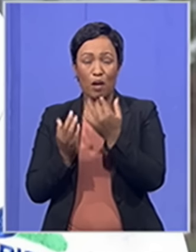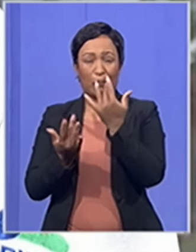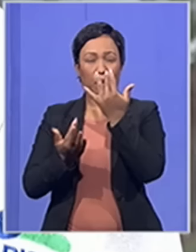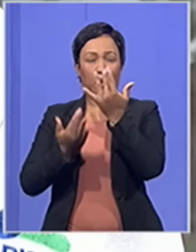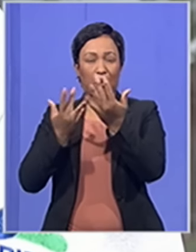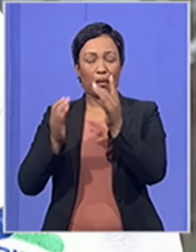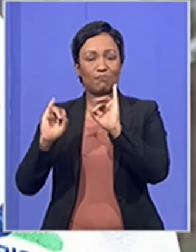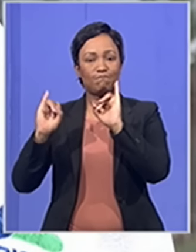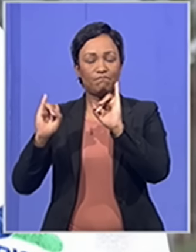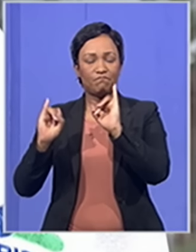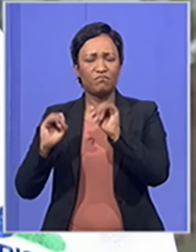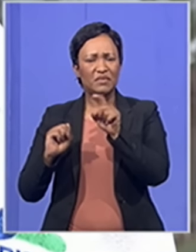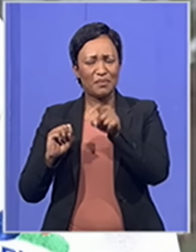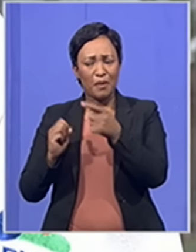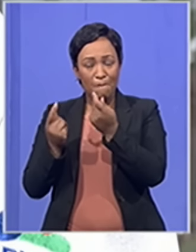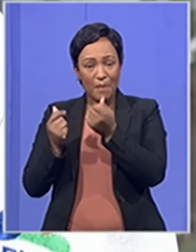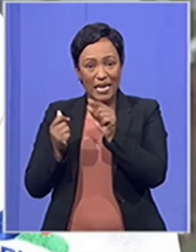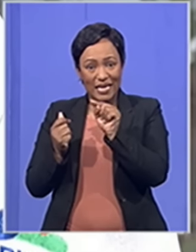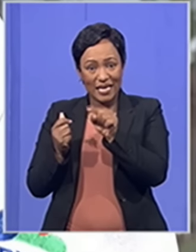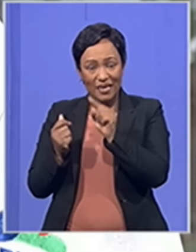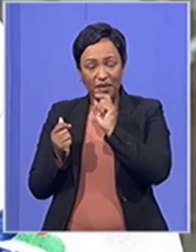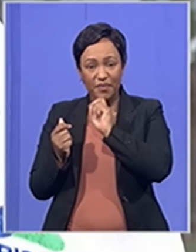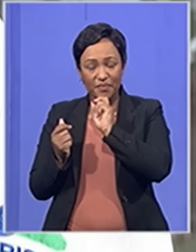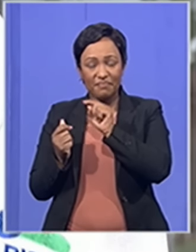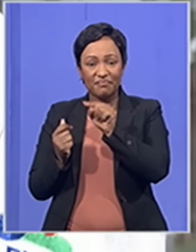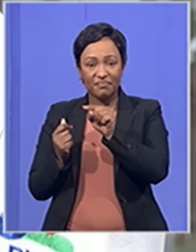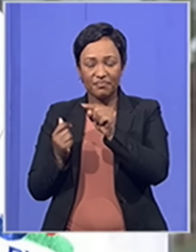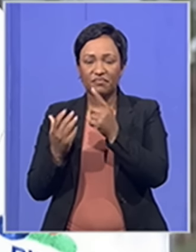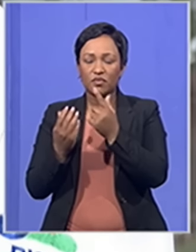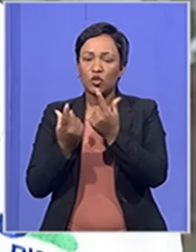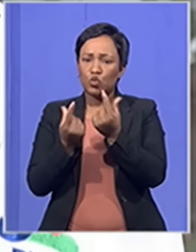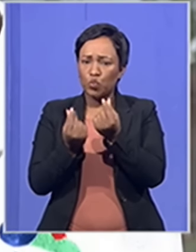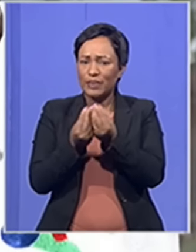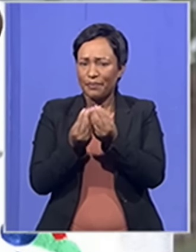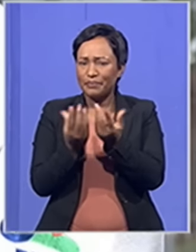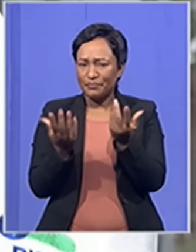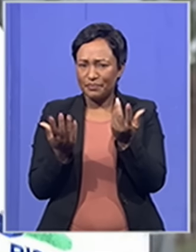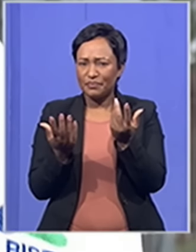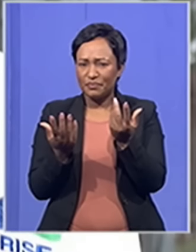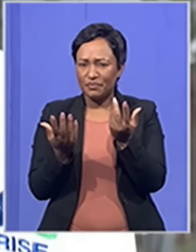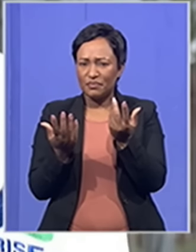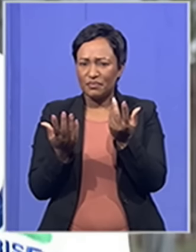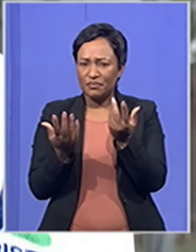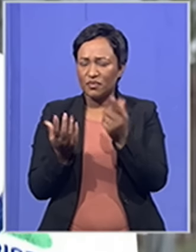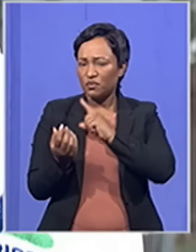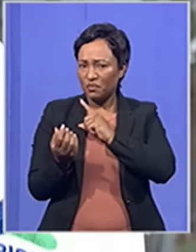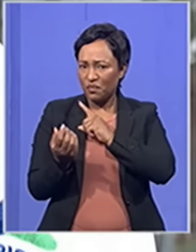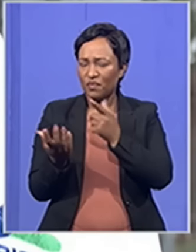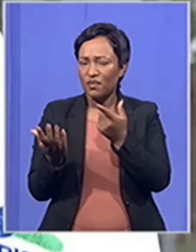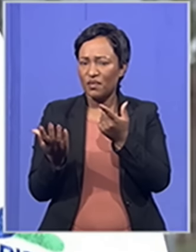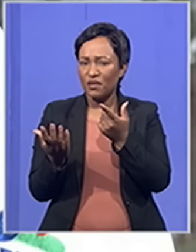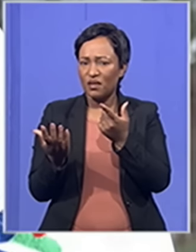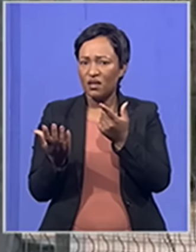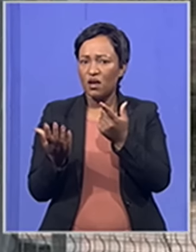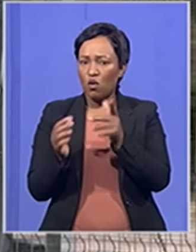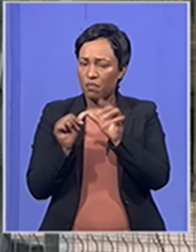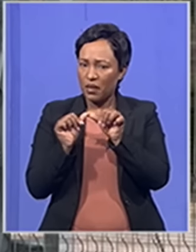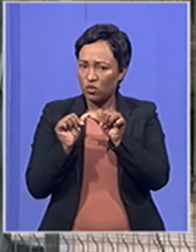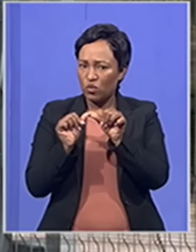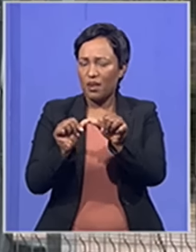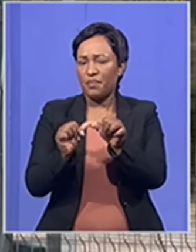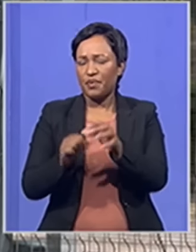nka be na kongwe e tlo e tlo dira sengwe gore ba kgone go tswella pele.